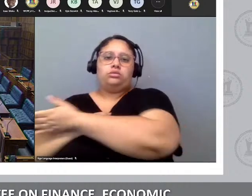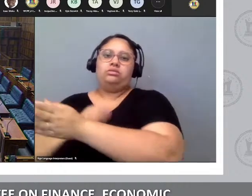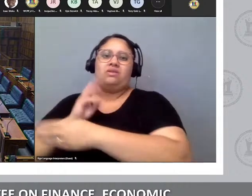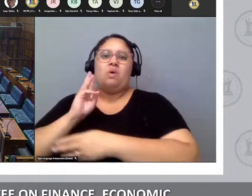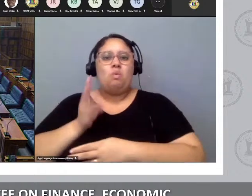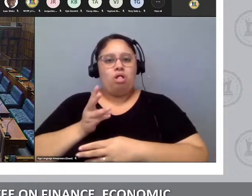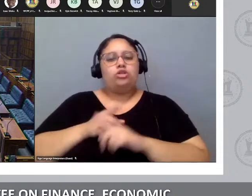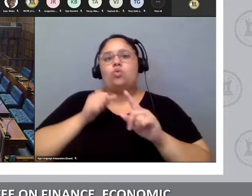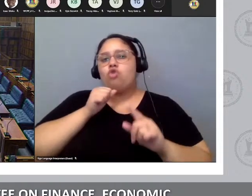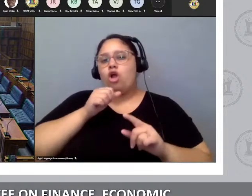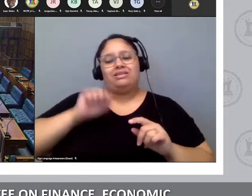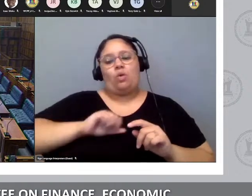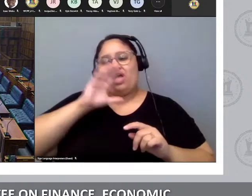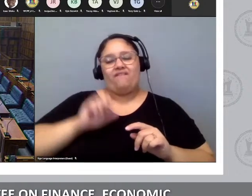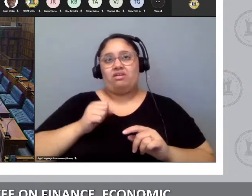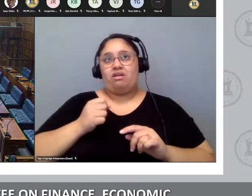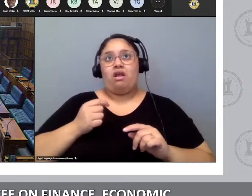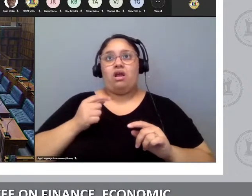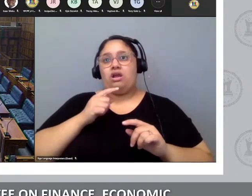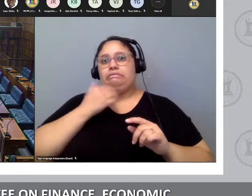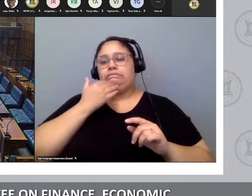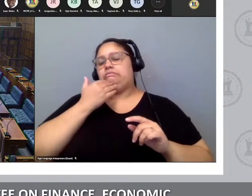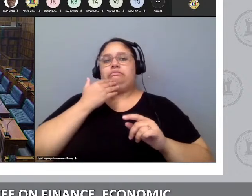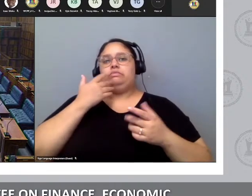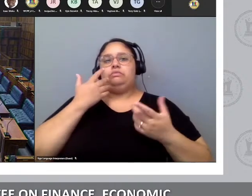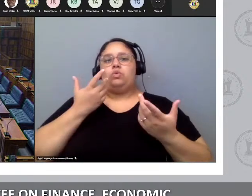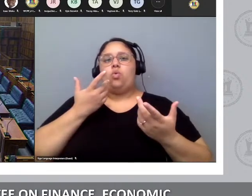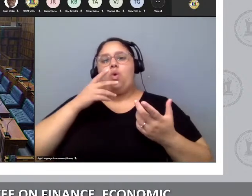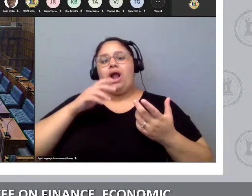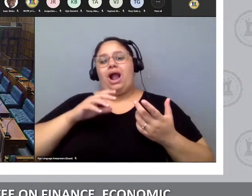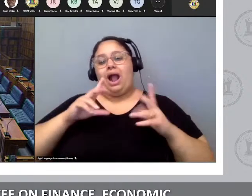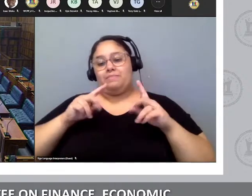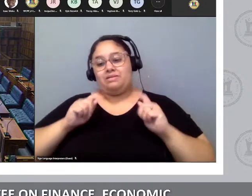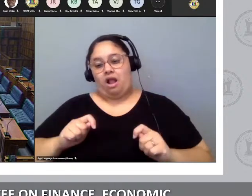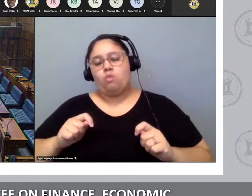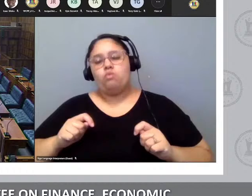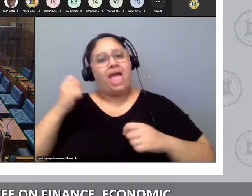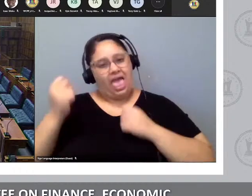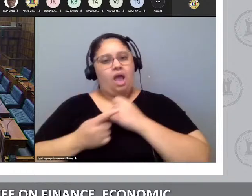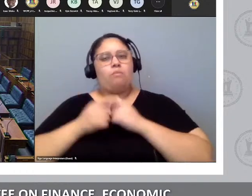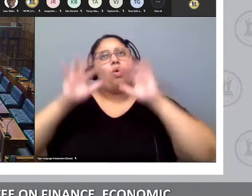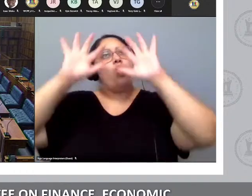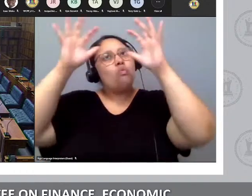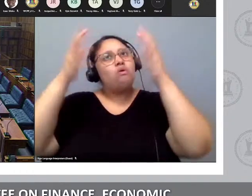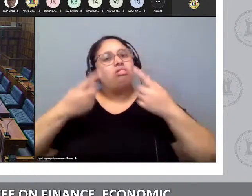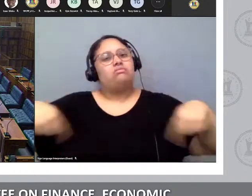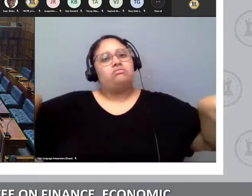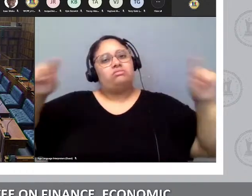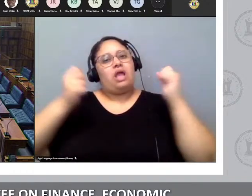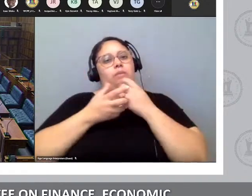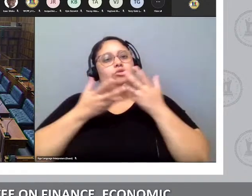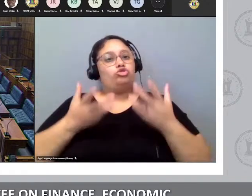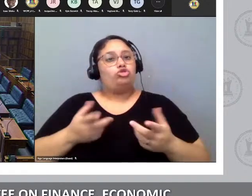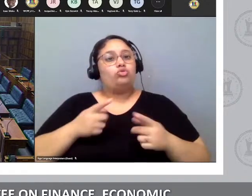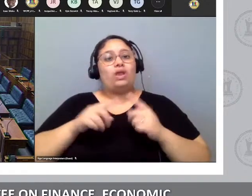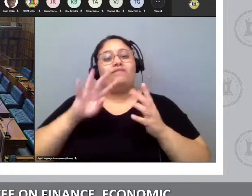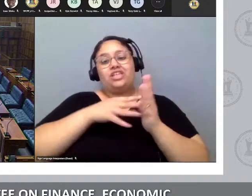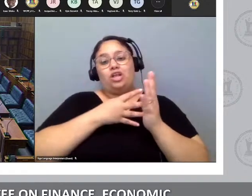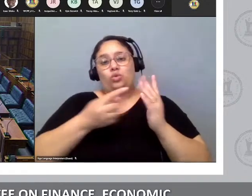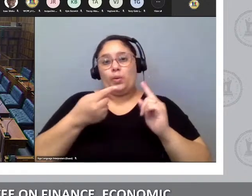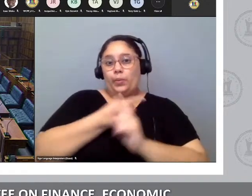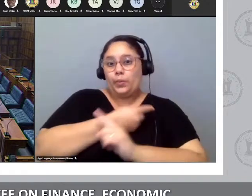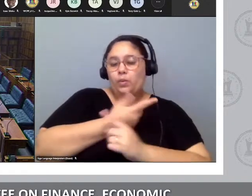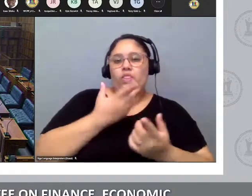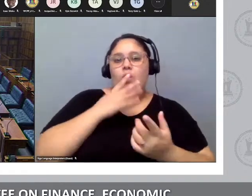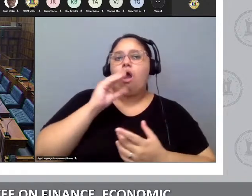a South African phenomenon it is not a part of Cape Town phenomenon it happens all over the world if vessels are out of schedule they will make the